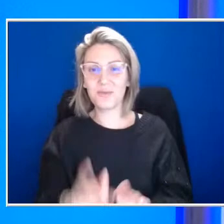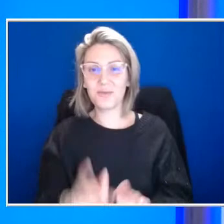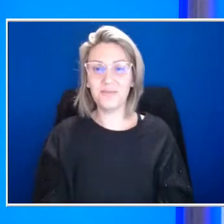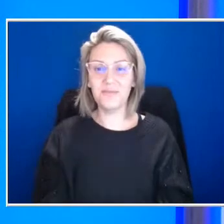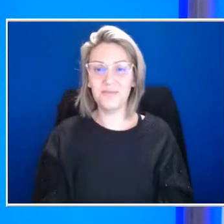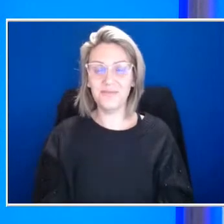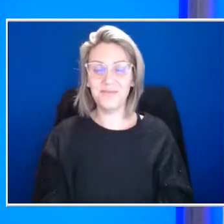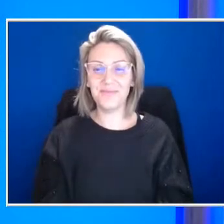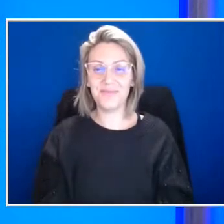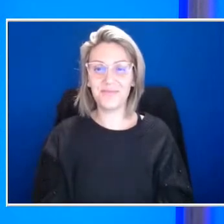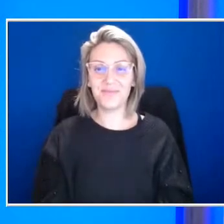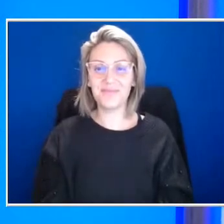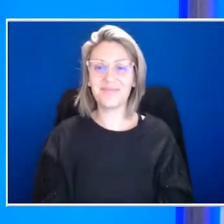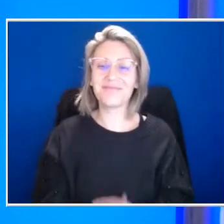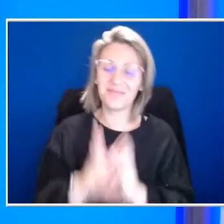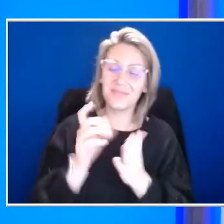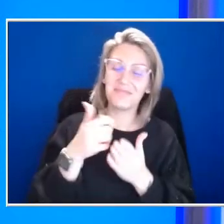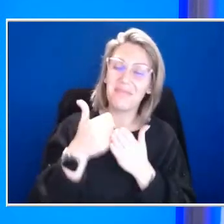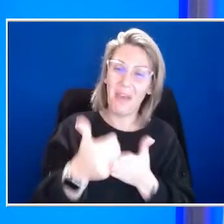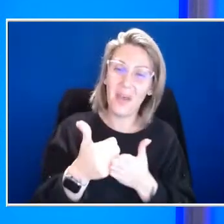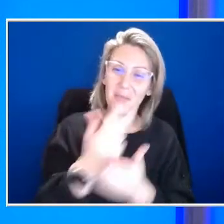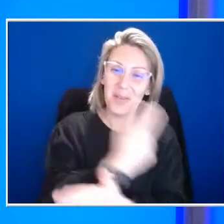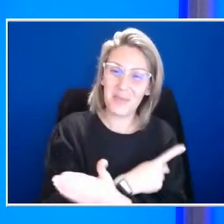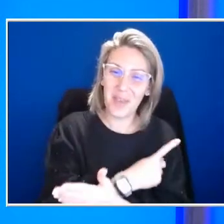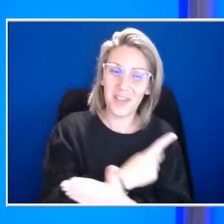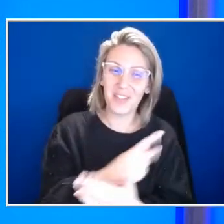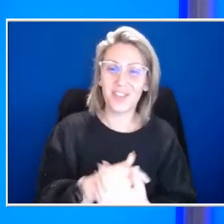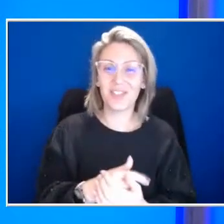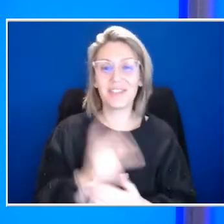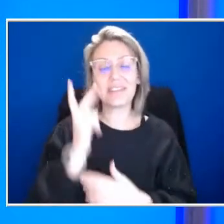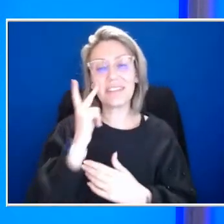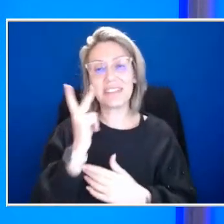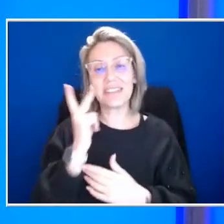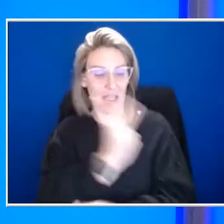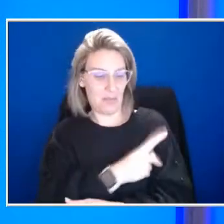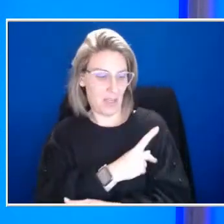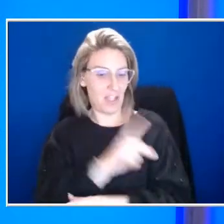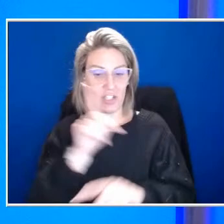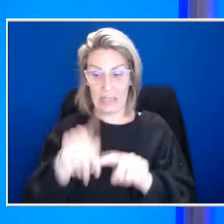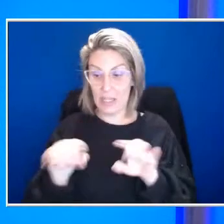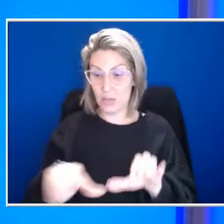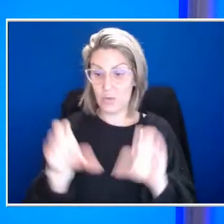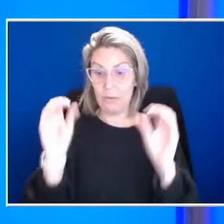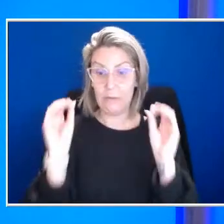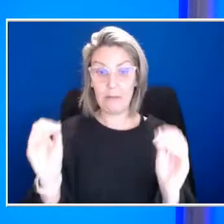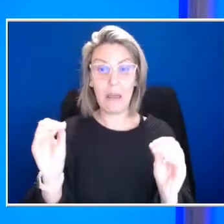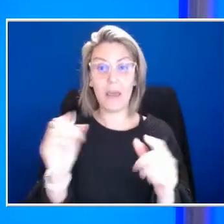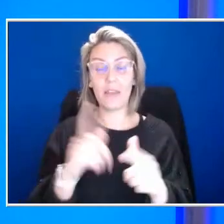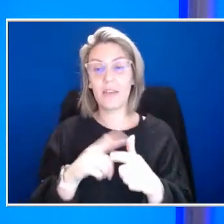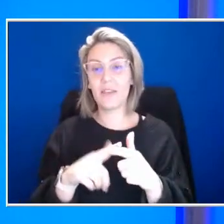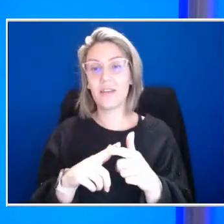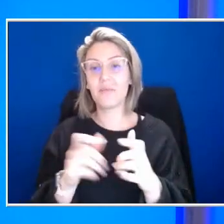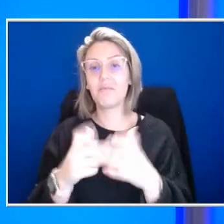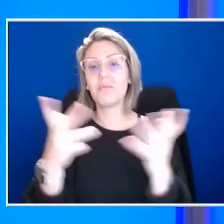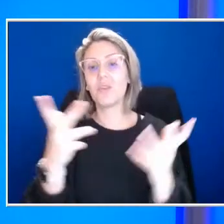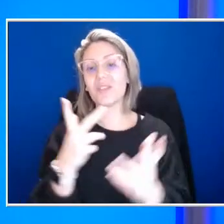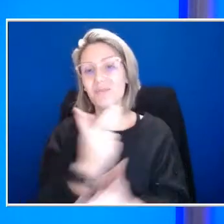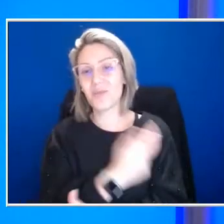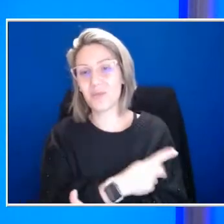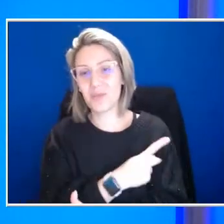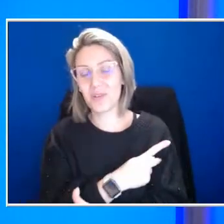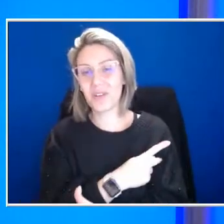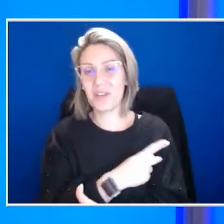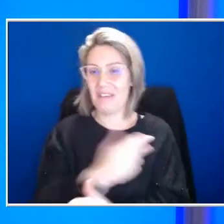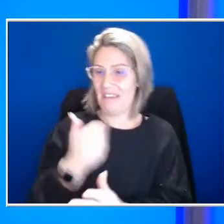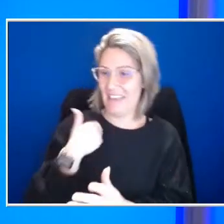Well, helping patients. We're seeing a patient that cannot do anything, and multiple patients we had on show with you, and